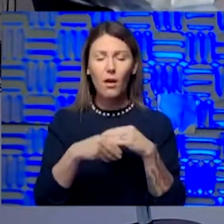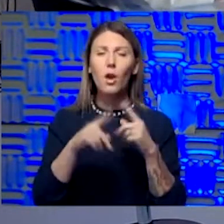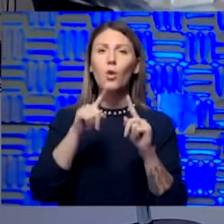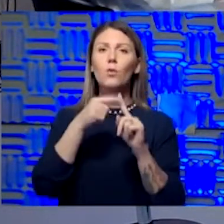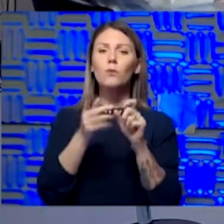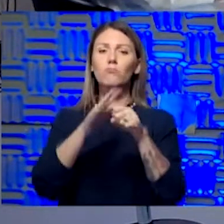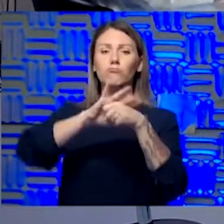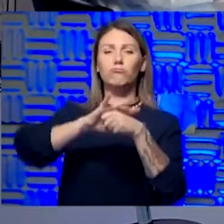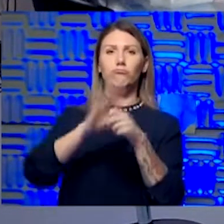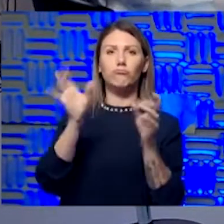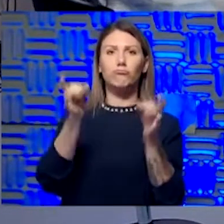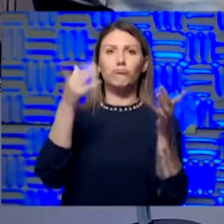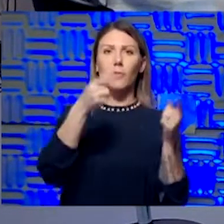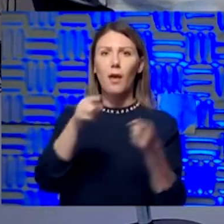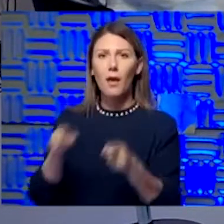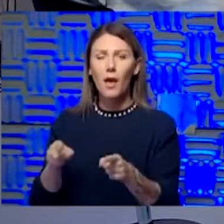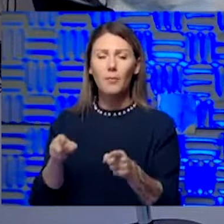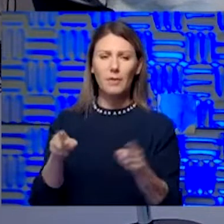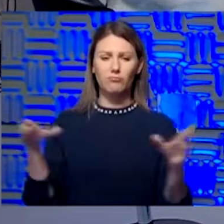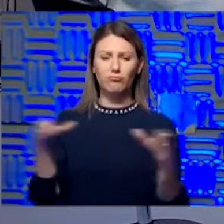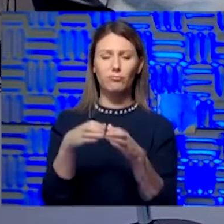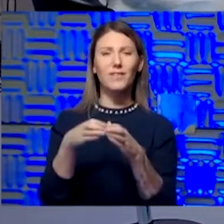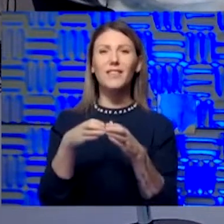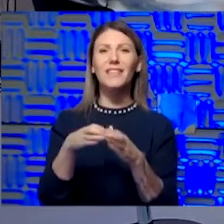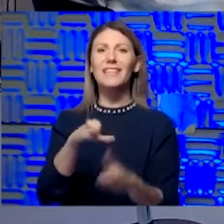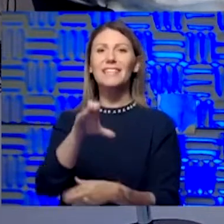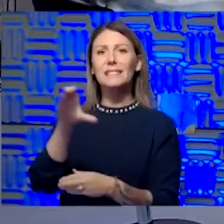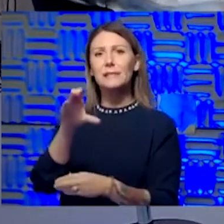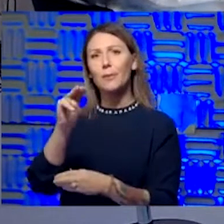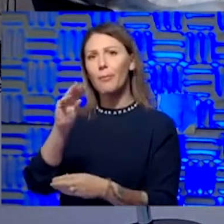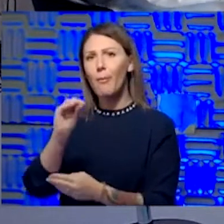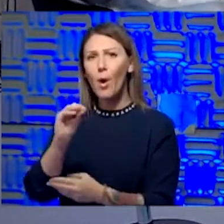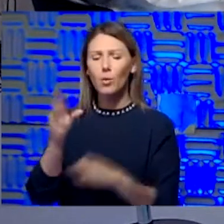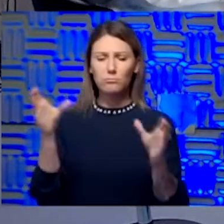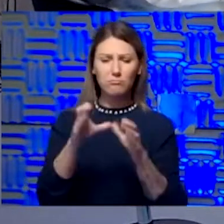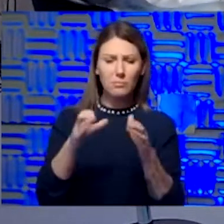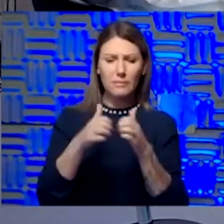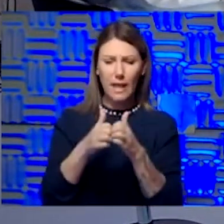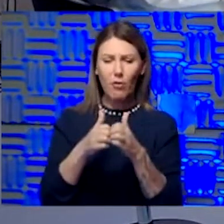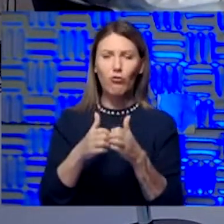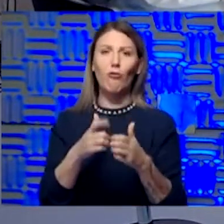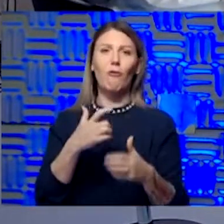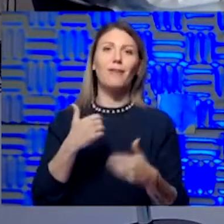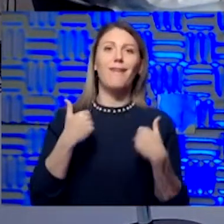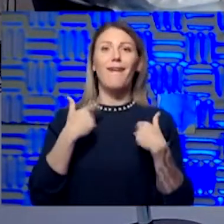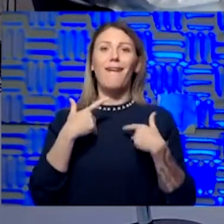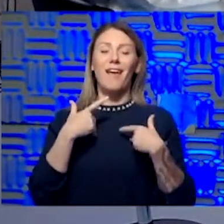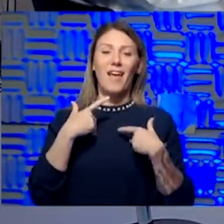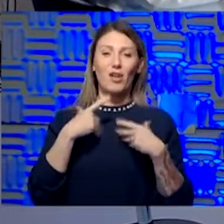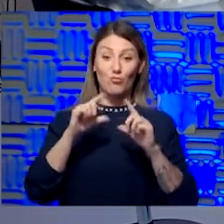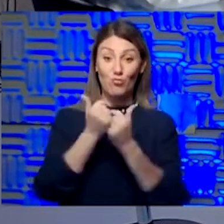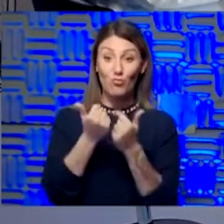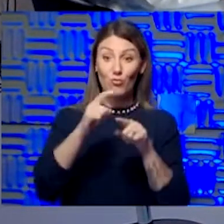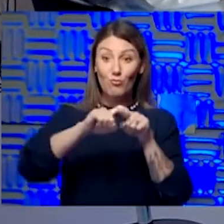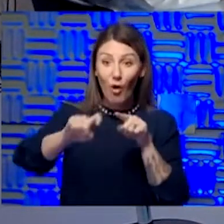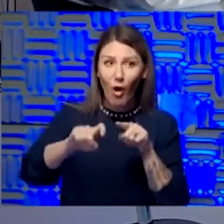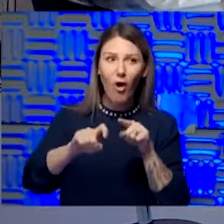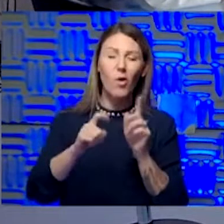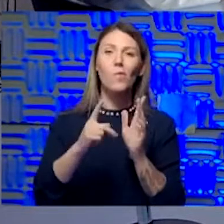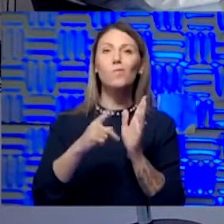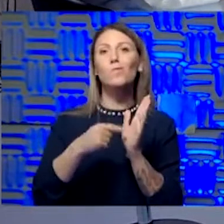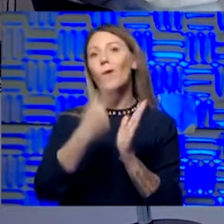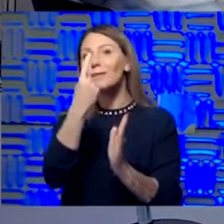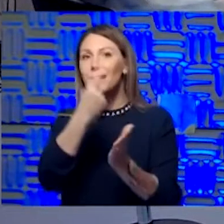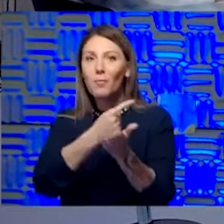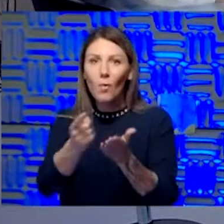together as CMOs, and we started calling and said, let's have a group call, and that went from once a week to twice a week to 3 times a week,